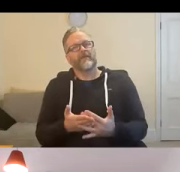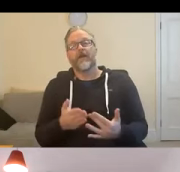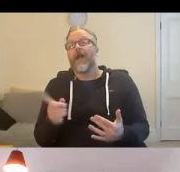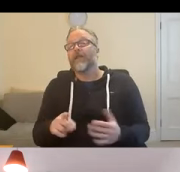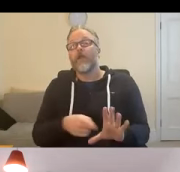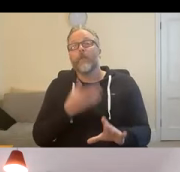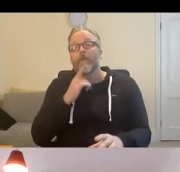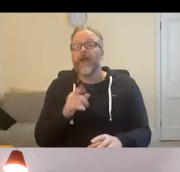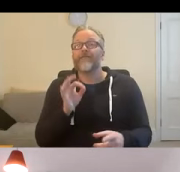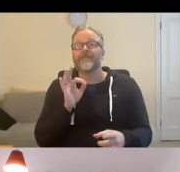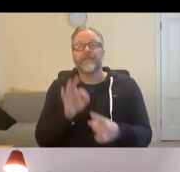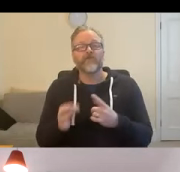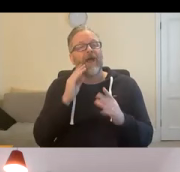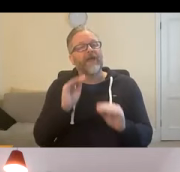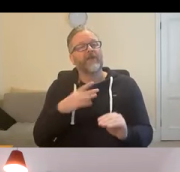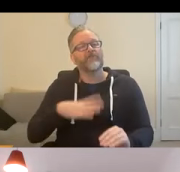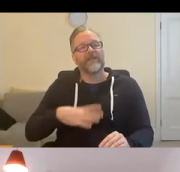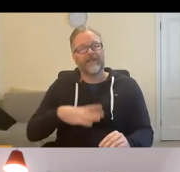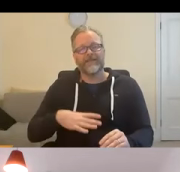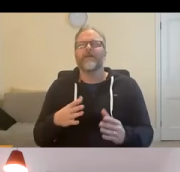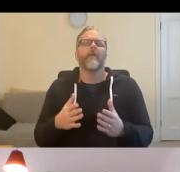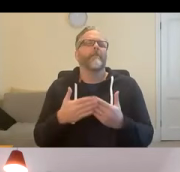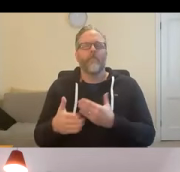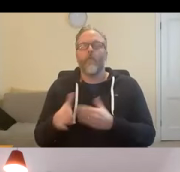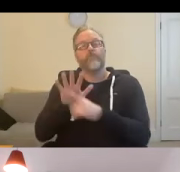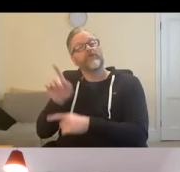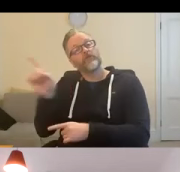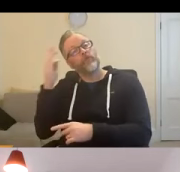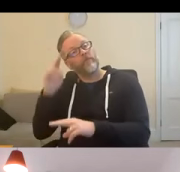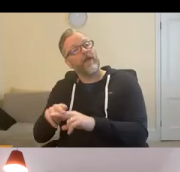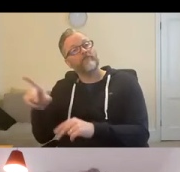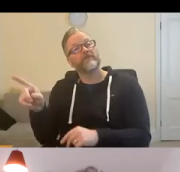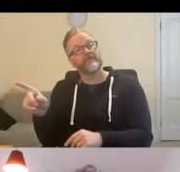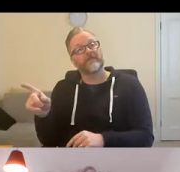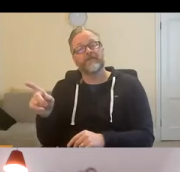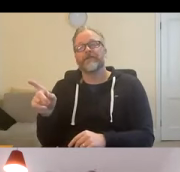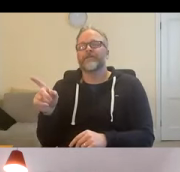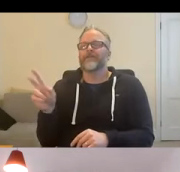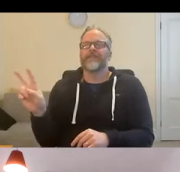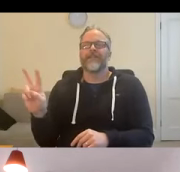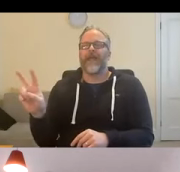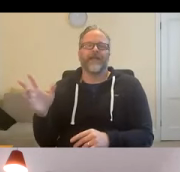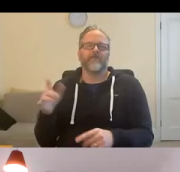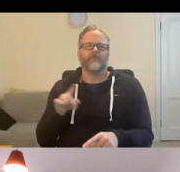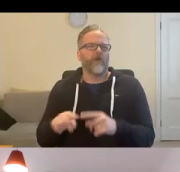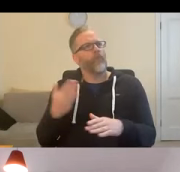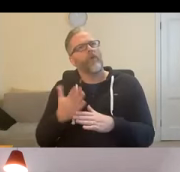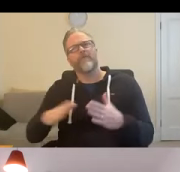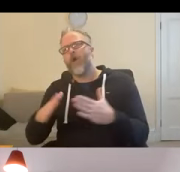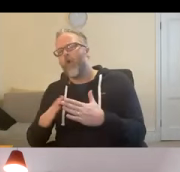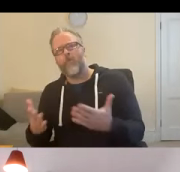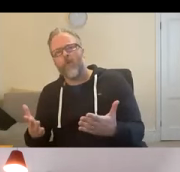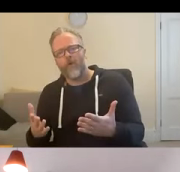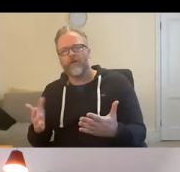with special education needs, is put increasing pressure on parents who may have been either trying to work from home or having